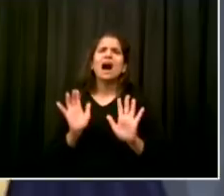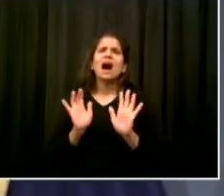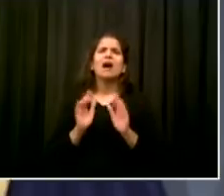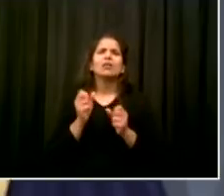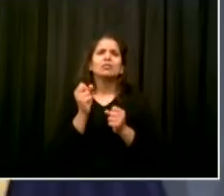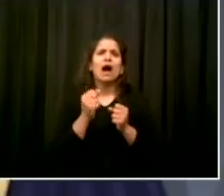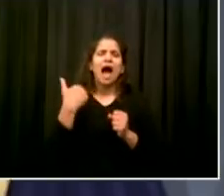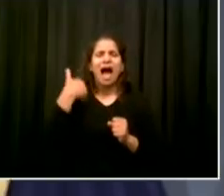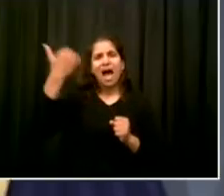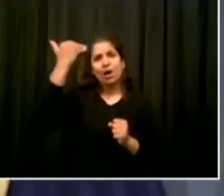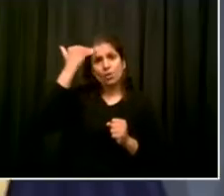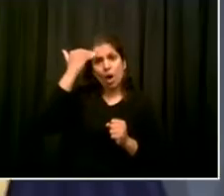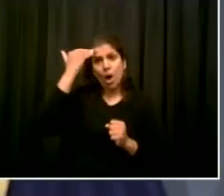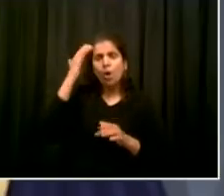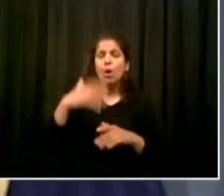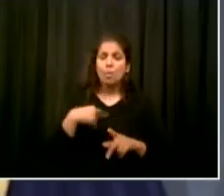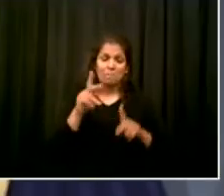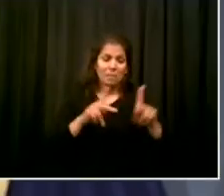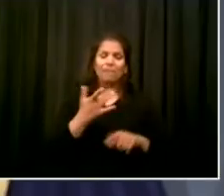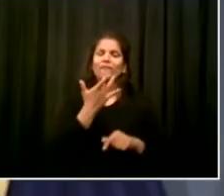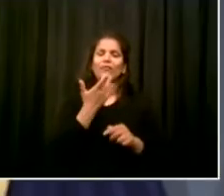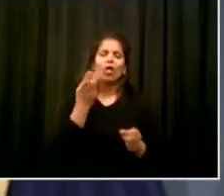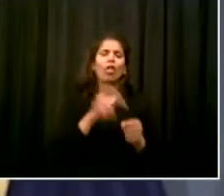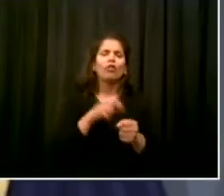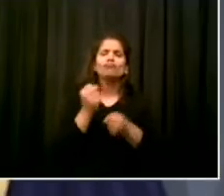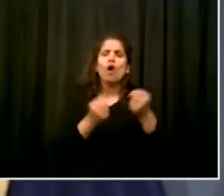The next is Erin from Politico.